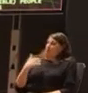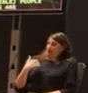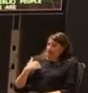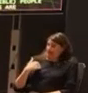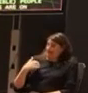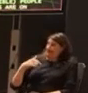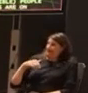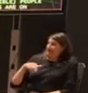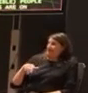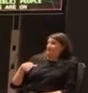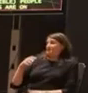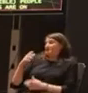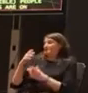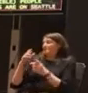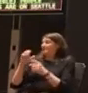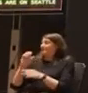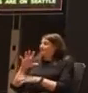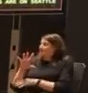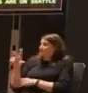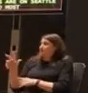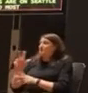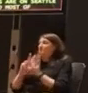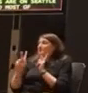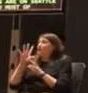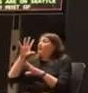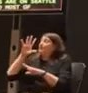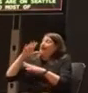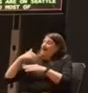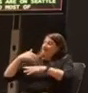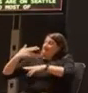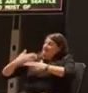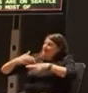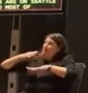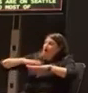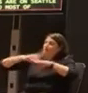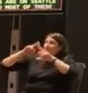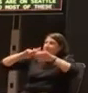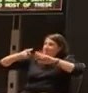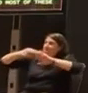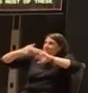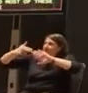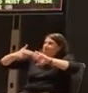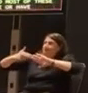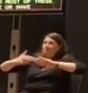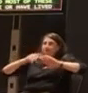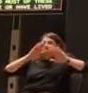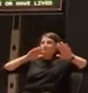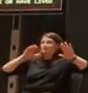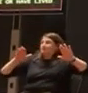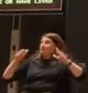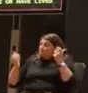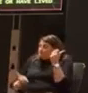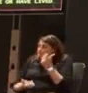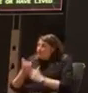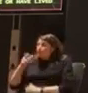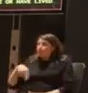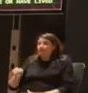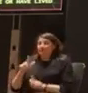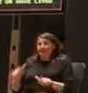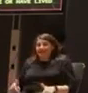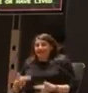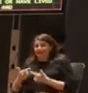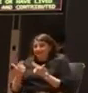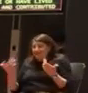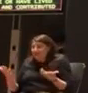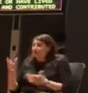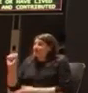sites. And most of these people live or have lived in Seattle and contributed to the